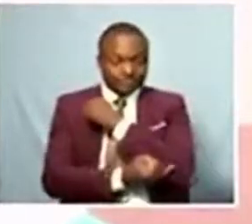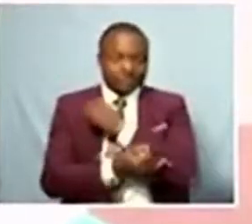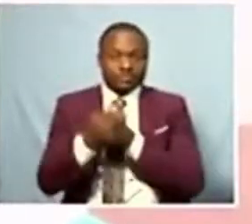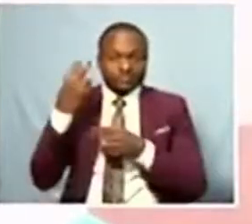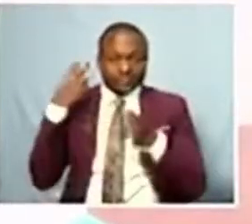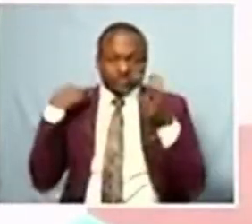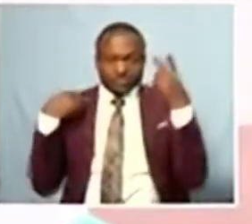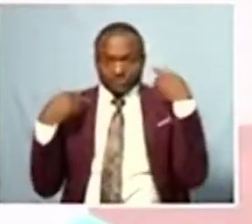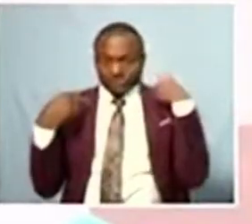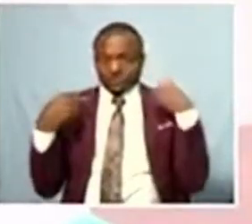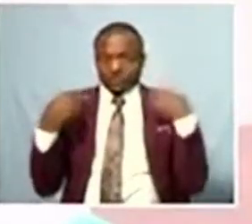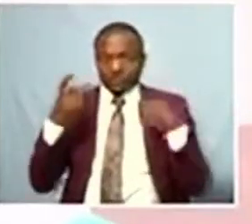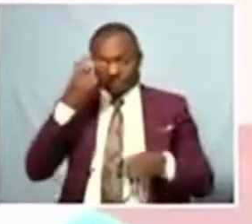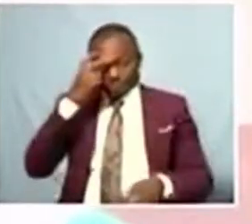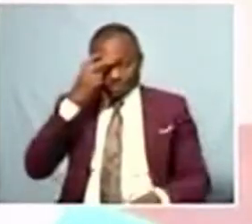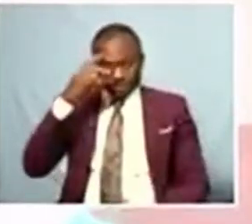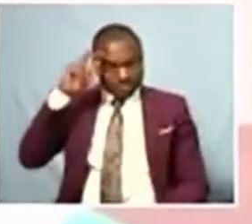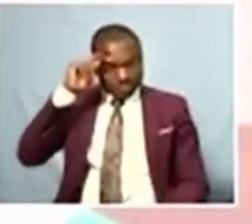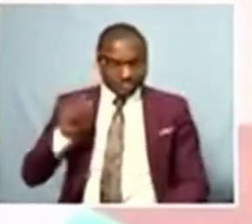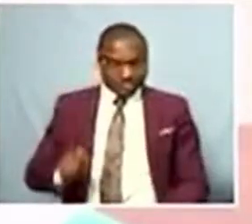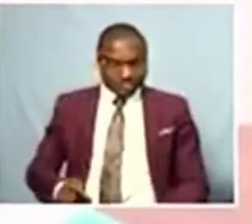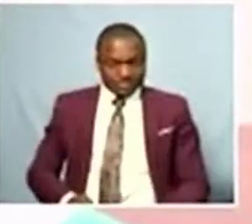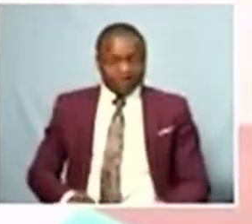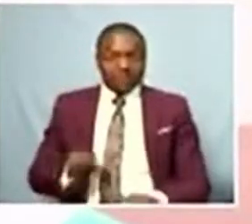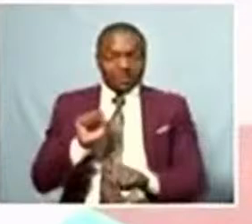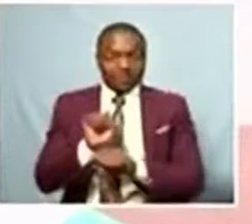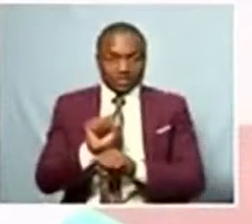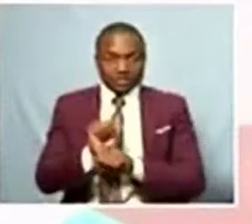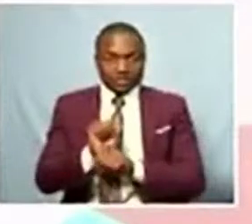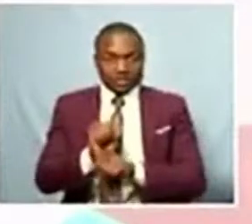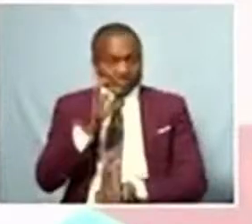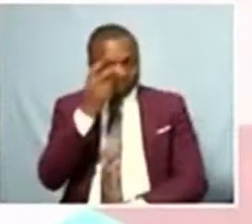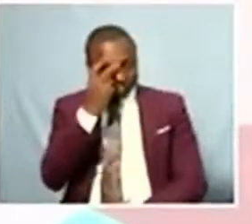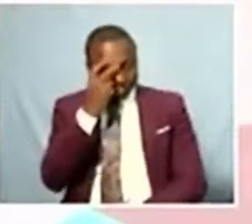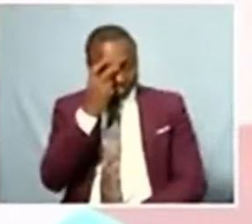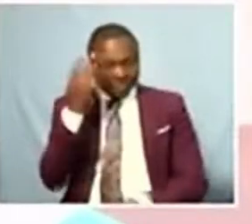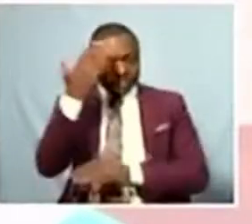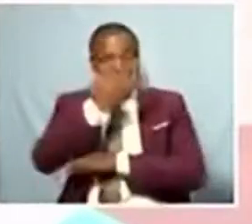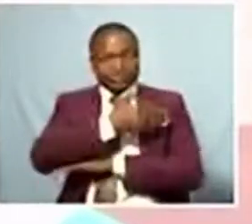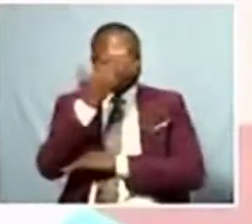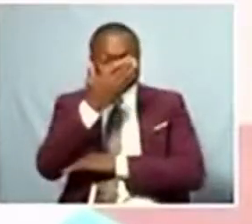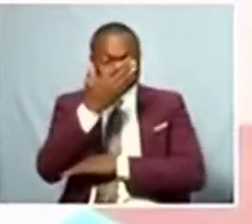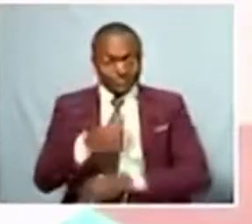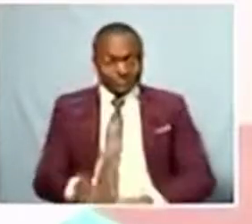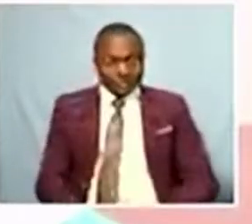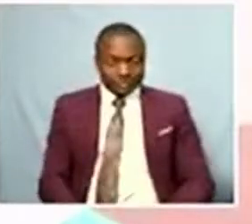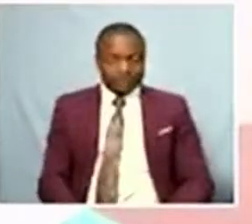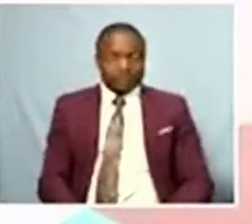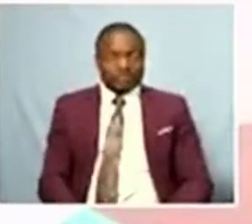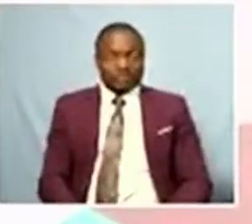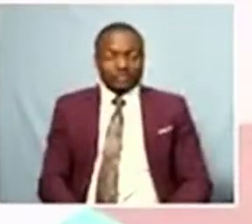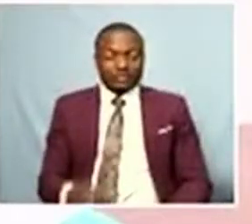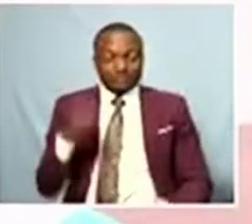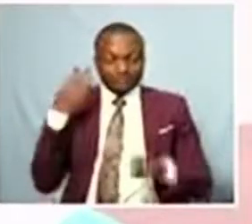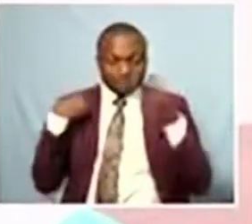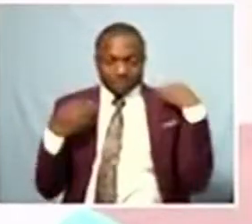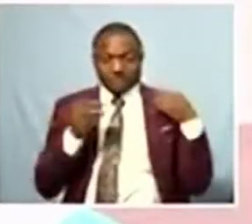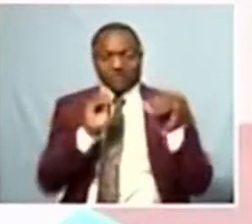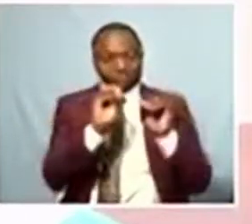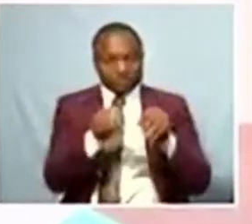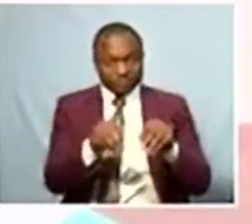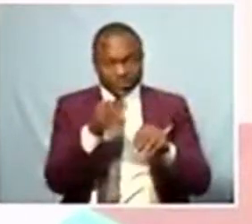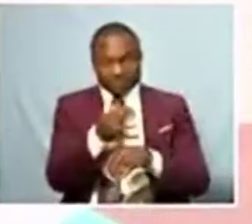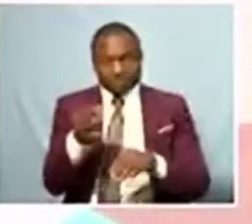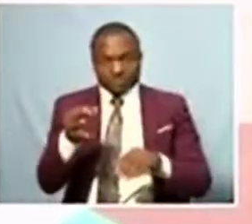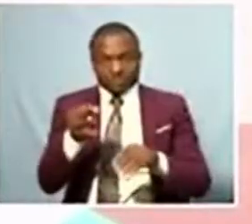immigration border guards, whose functions are to guard borders, immigration installations, and facilities within